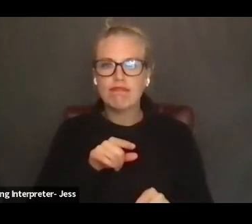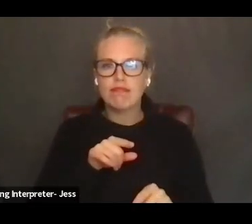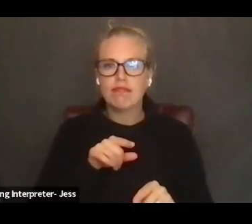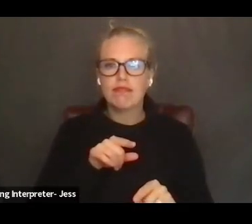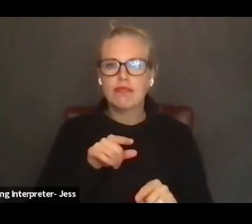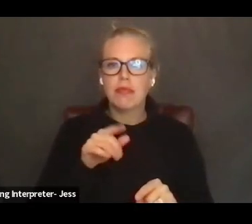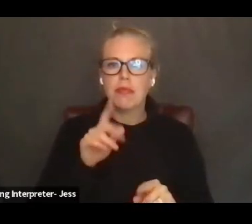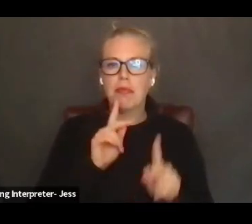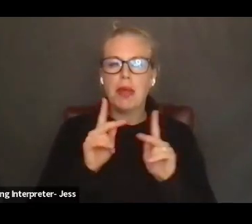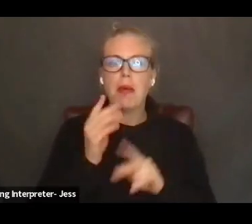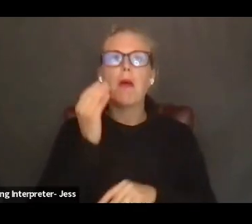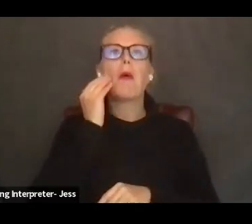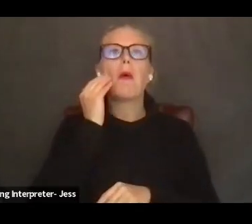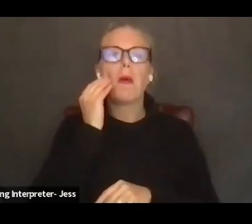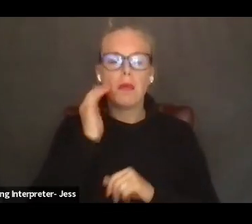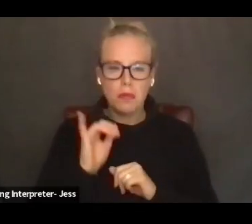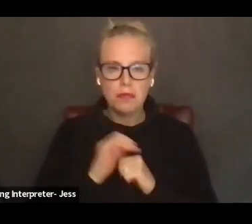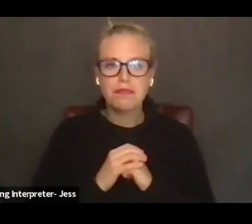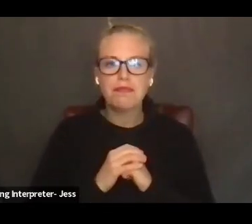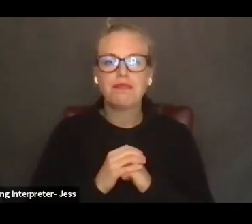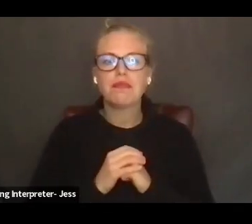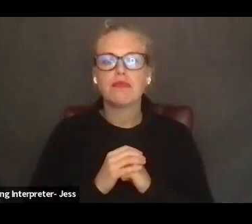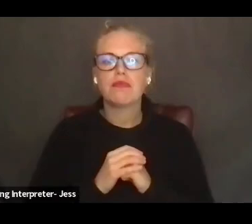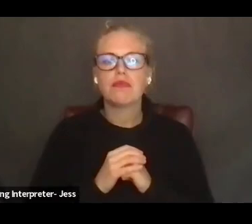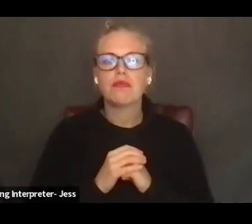in everybody's mind.